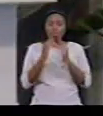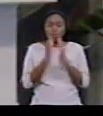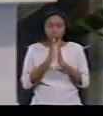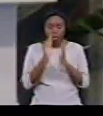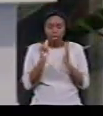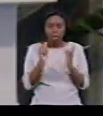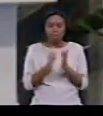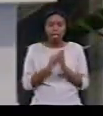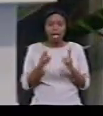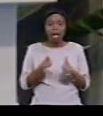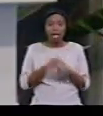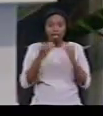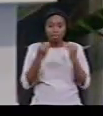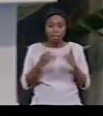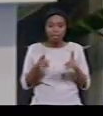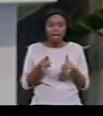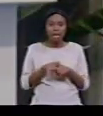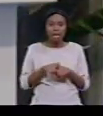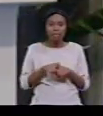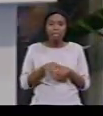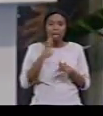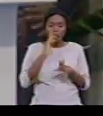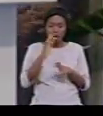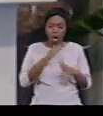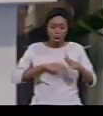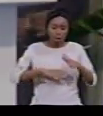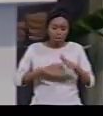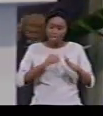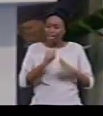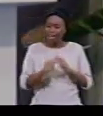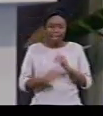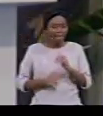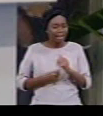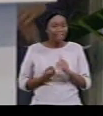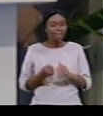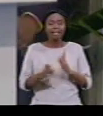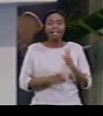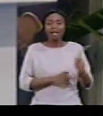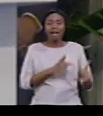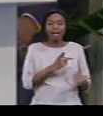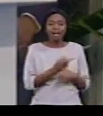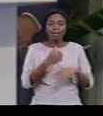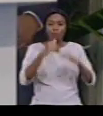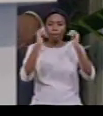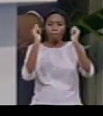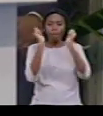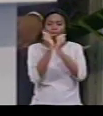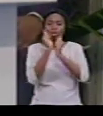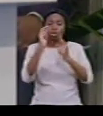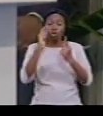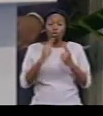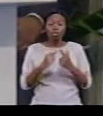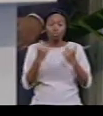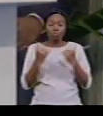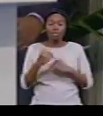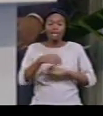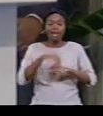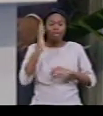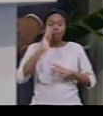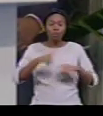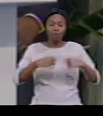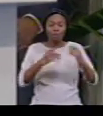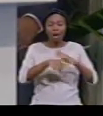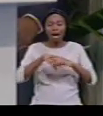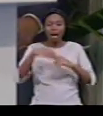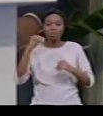are under any kind of bondage, tonight they are going out in Jesus' name. Open